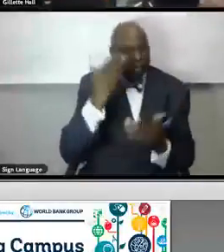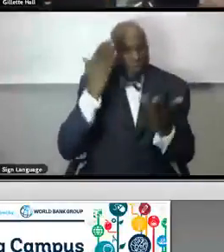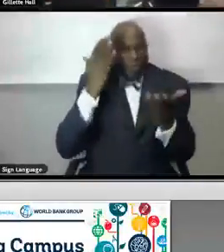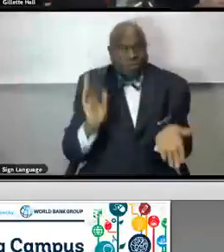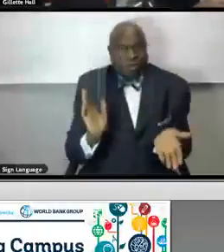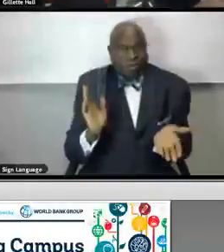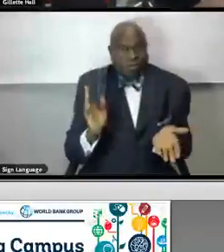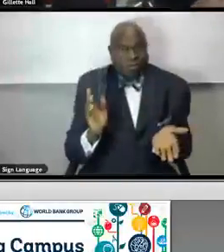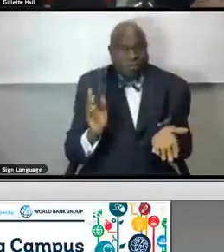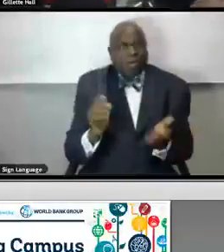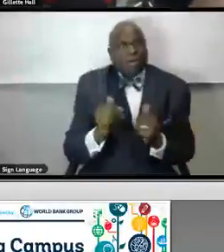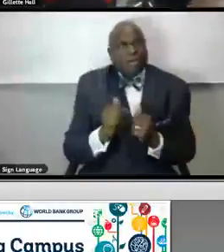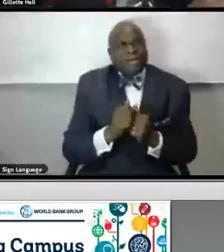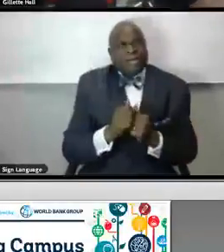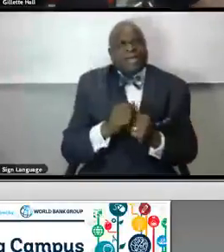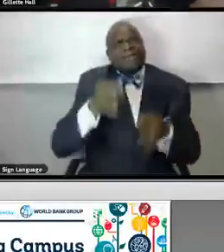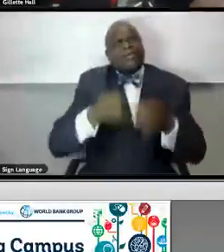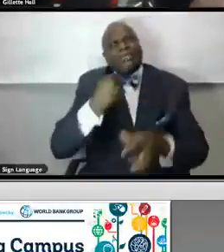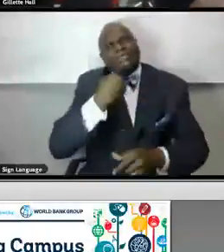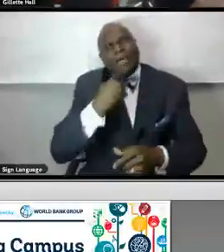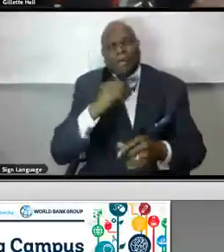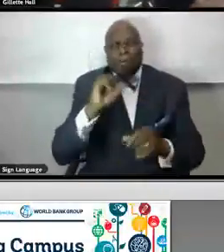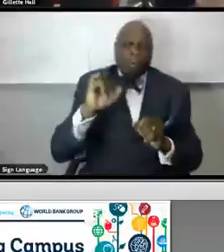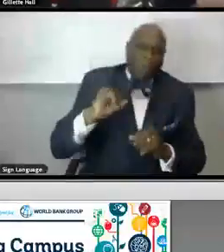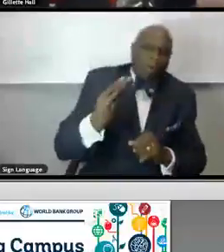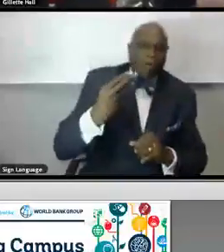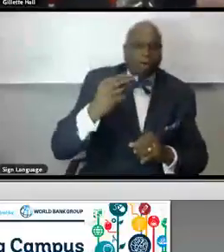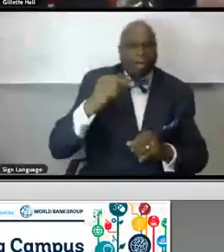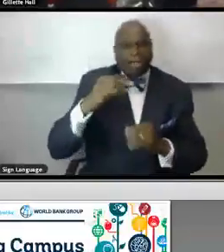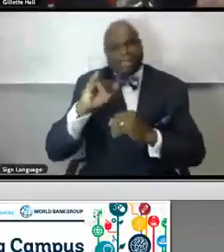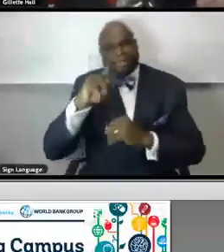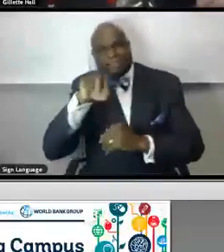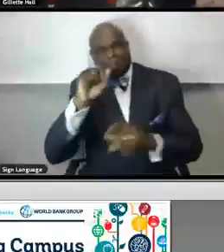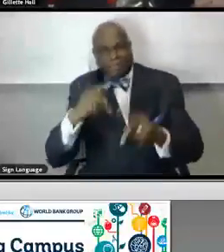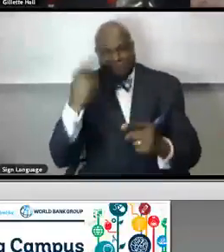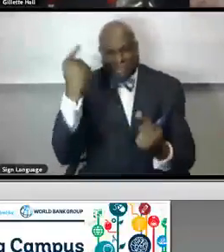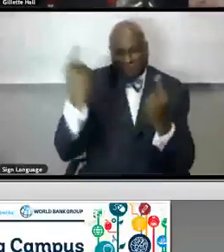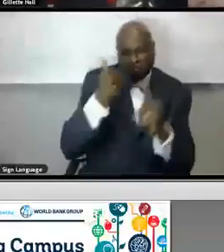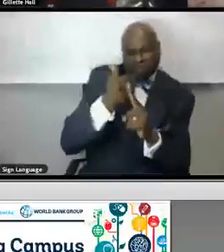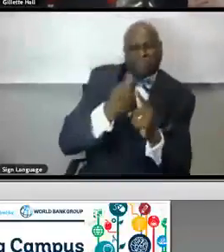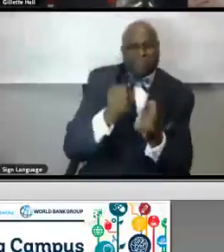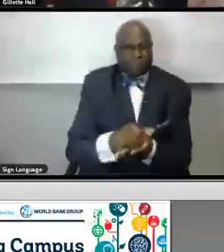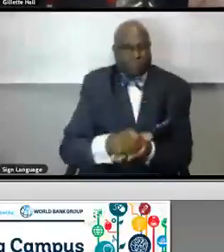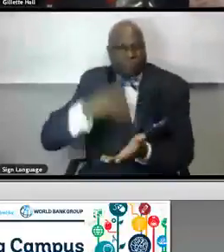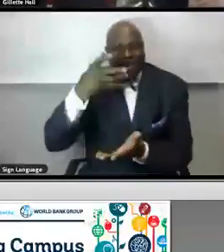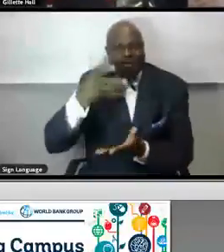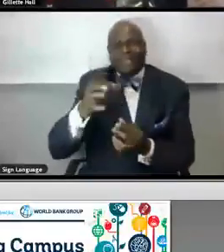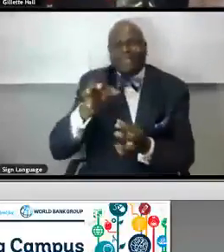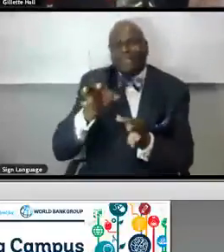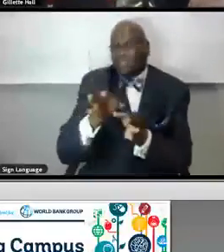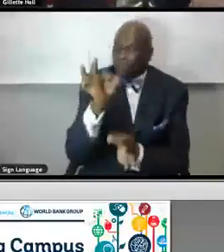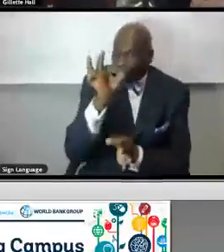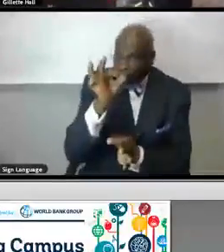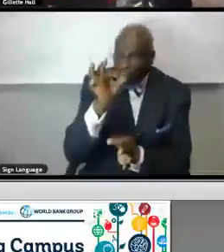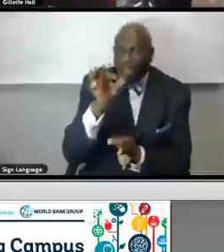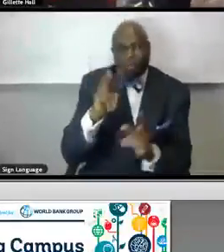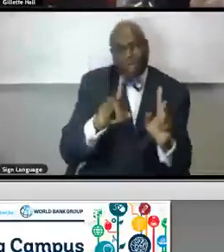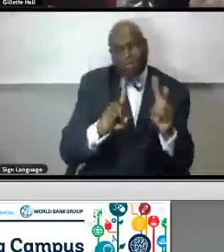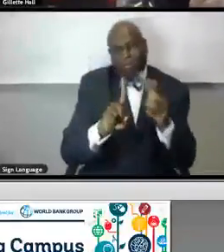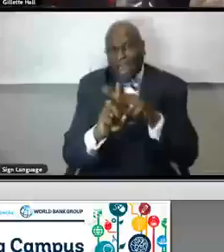know. If we say, oh, well, Indigenous people consider themselves to be rich spiritually, and we're going to apply